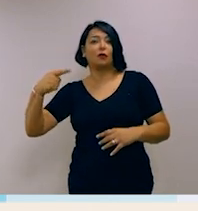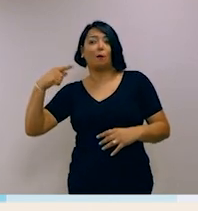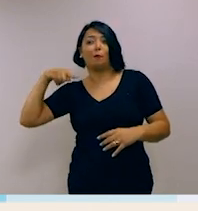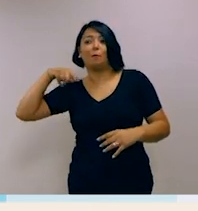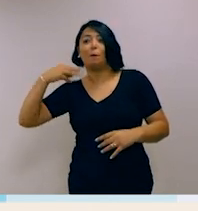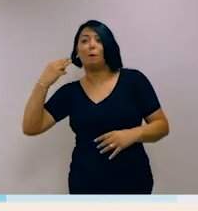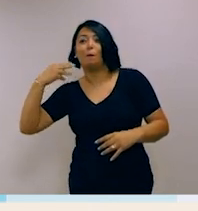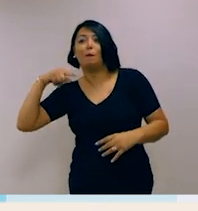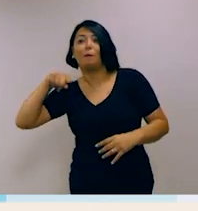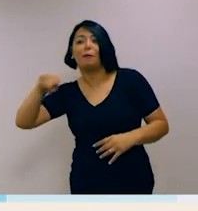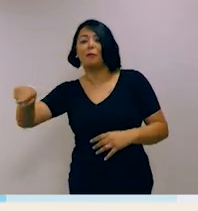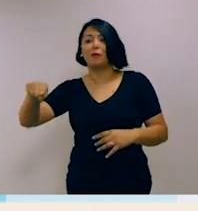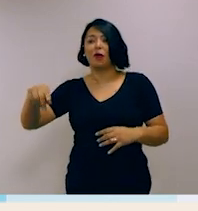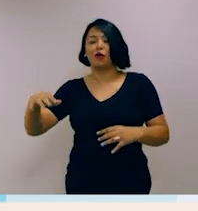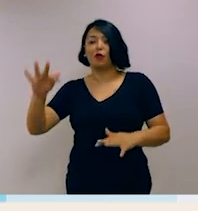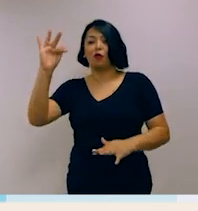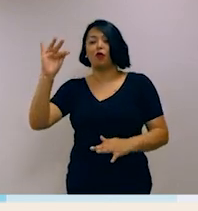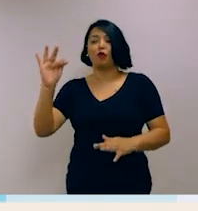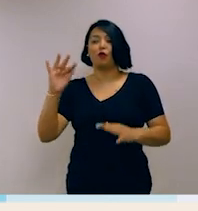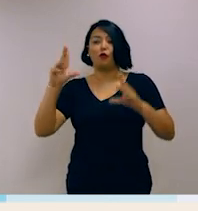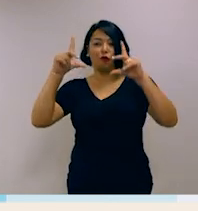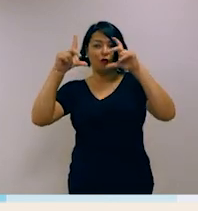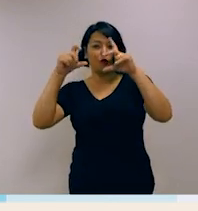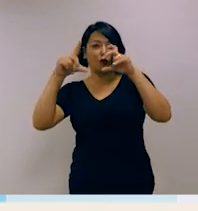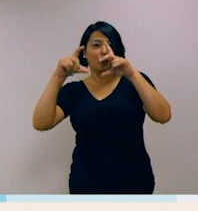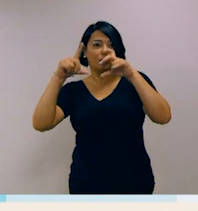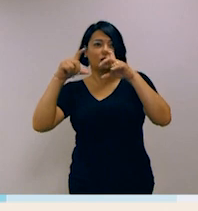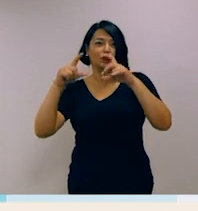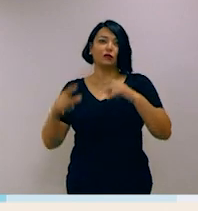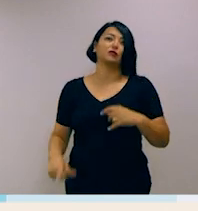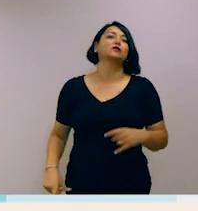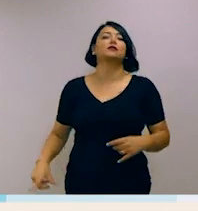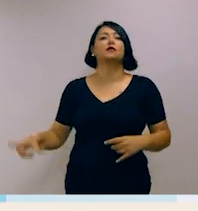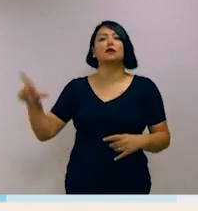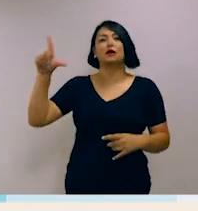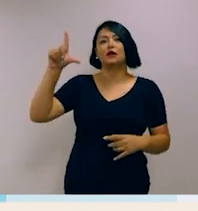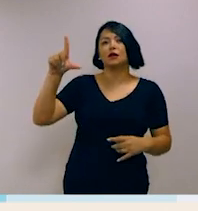they share thousands and thousands of photos,